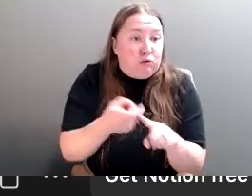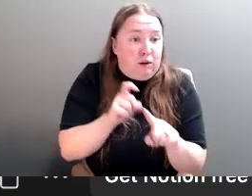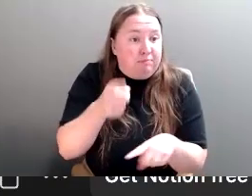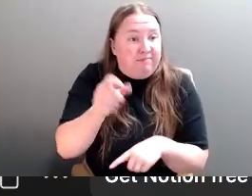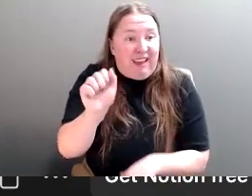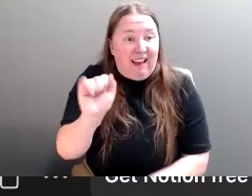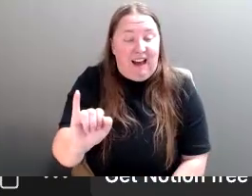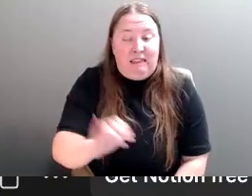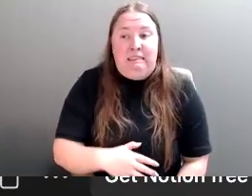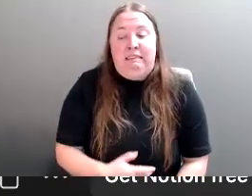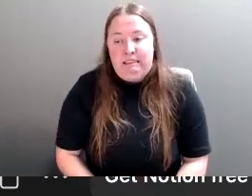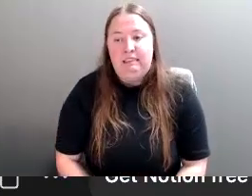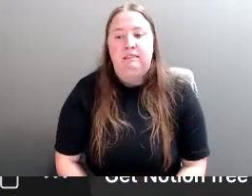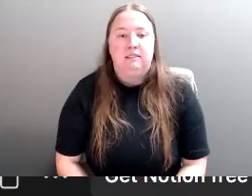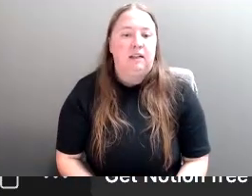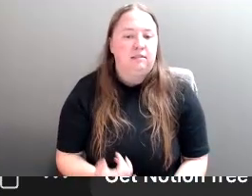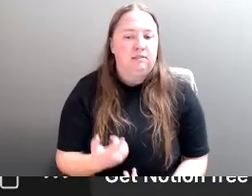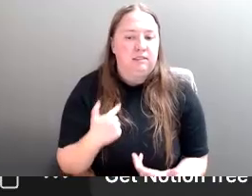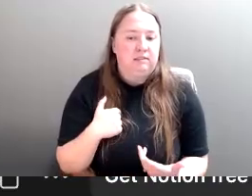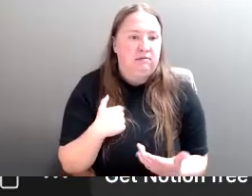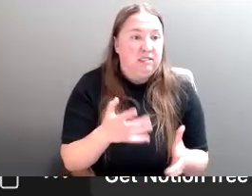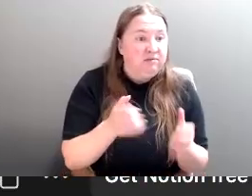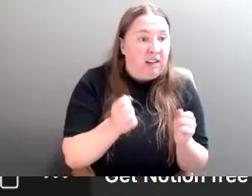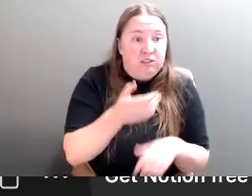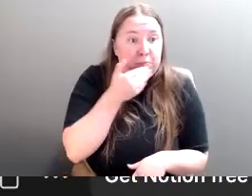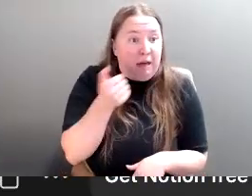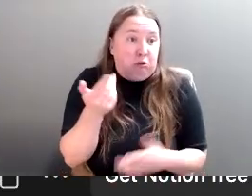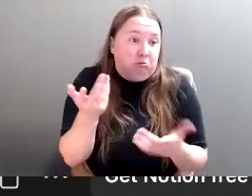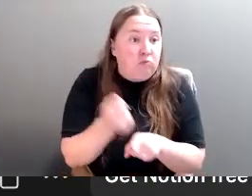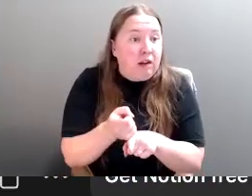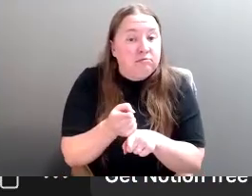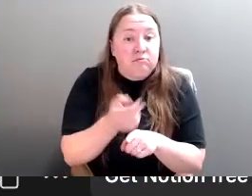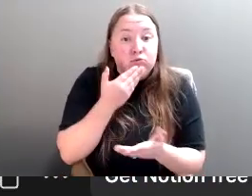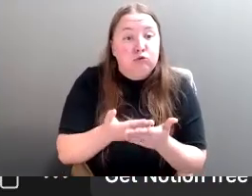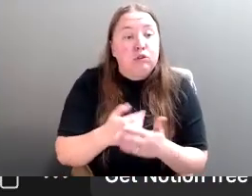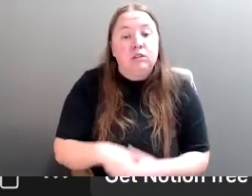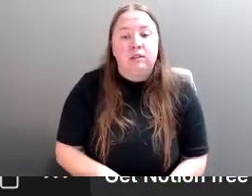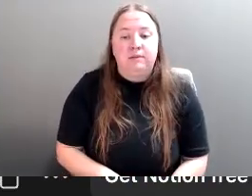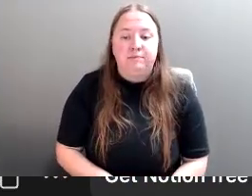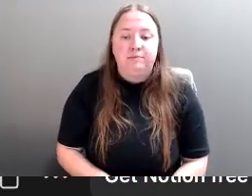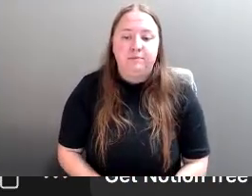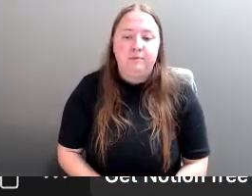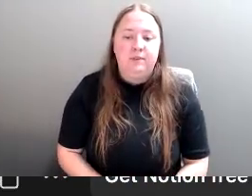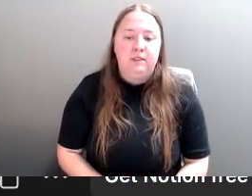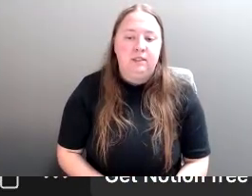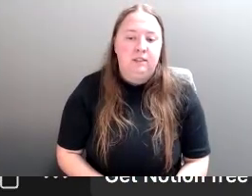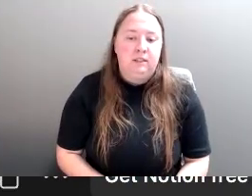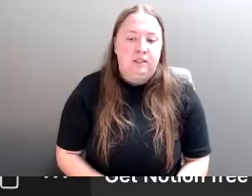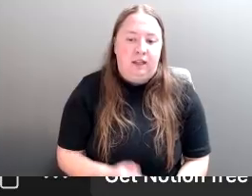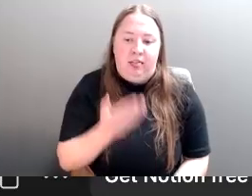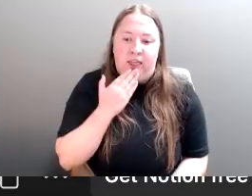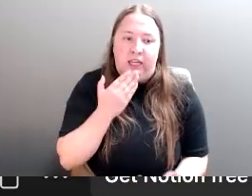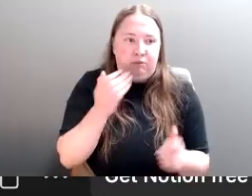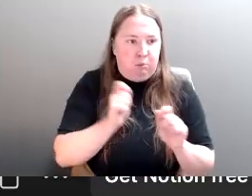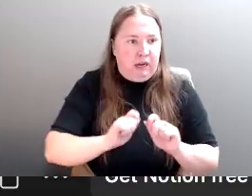why is faster better. That's right. Is Yeah. faster better. Very good. Yeah. So thanks Alta for actually talking